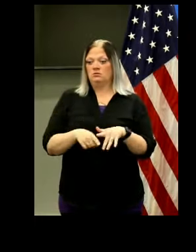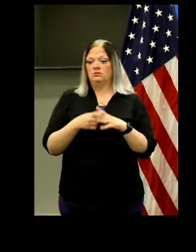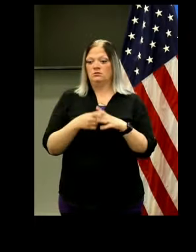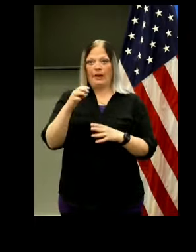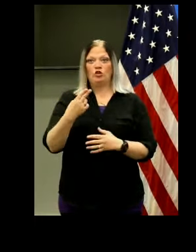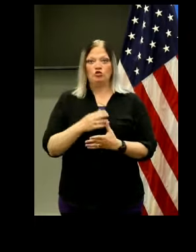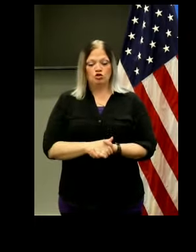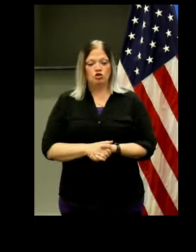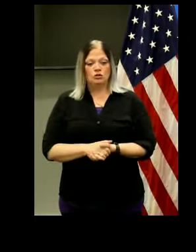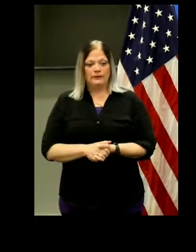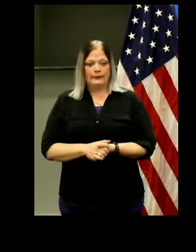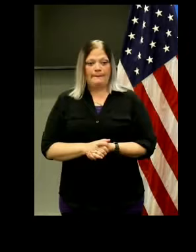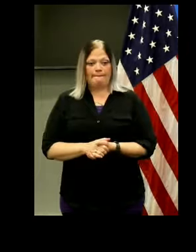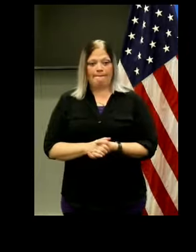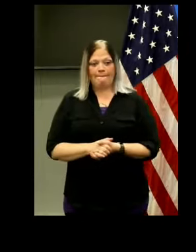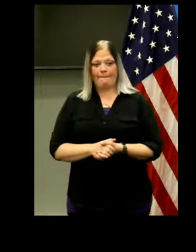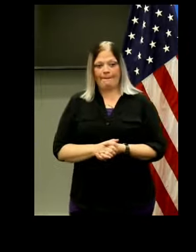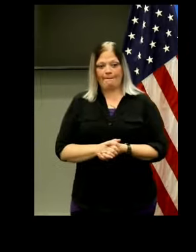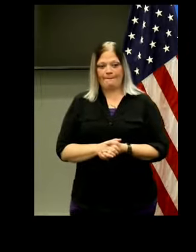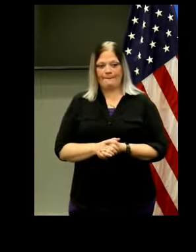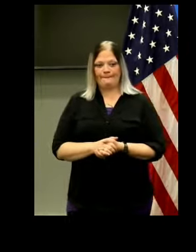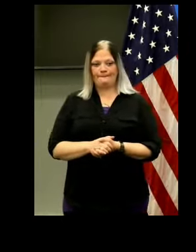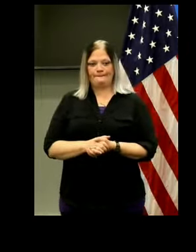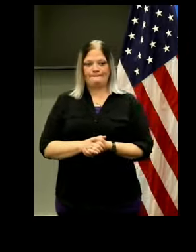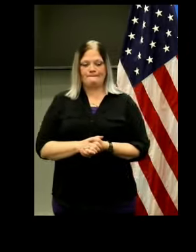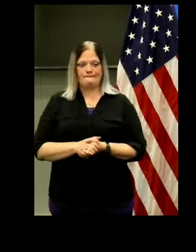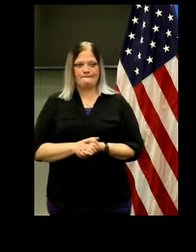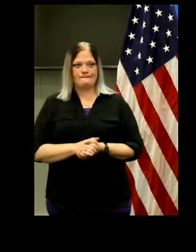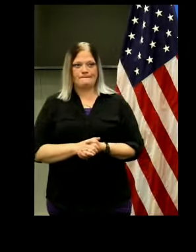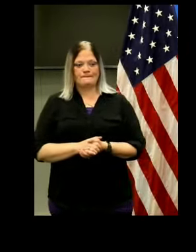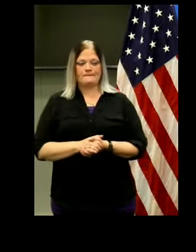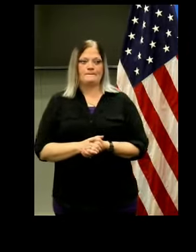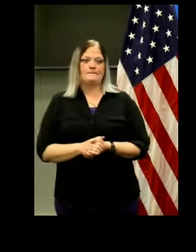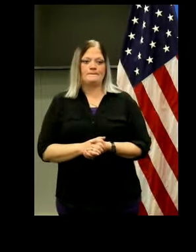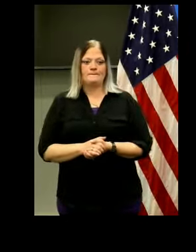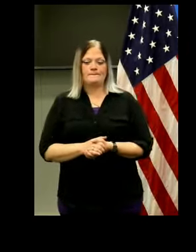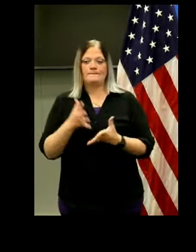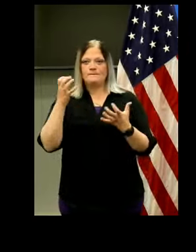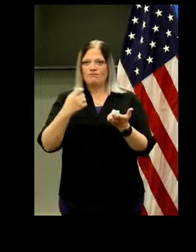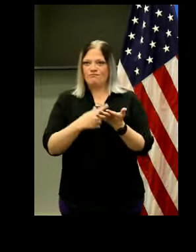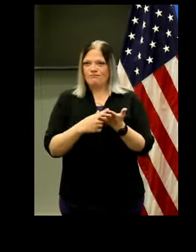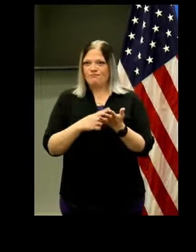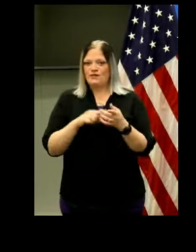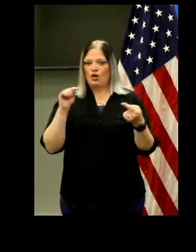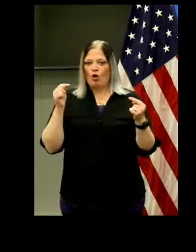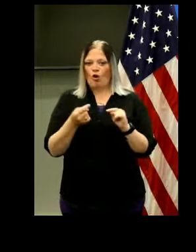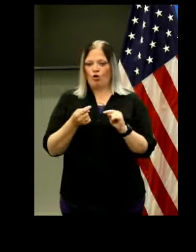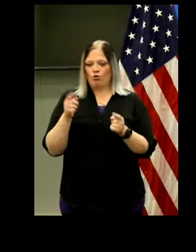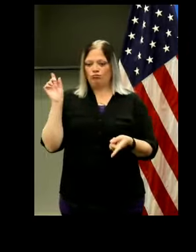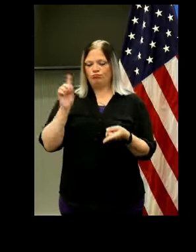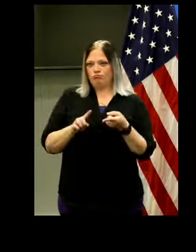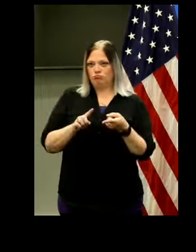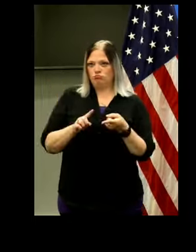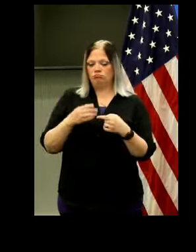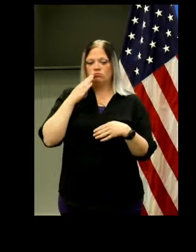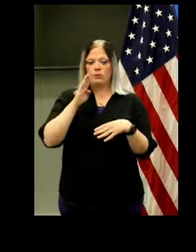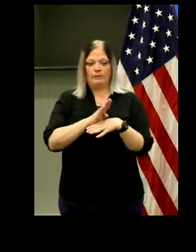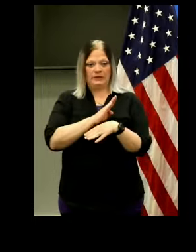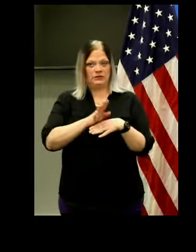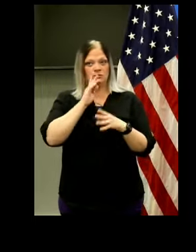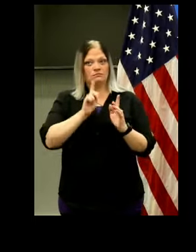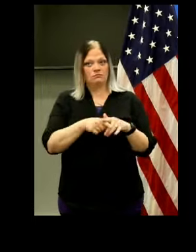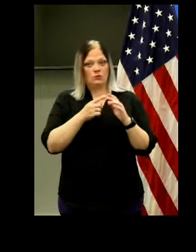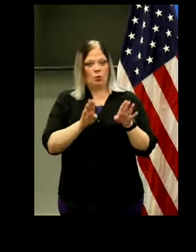March. So now I want to talk to you about harm reduction. And we know that businesses are opening